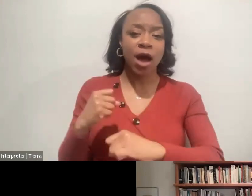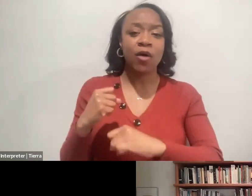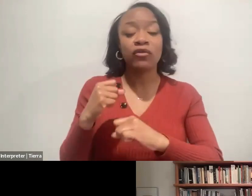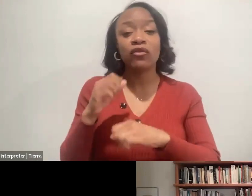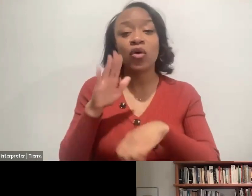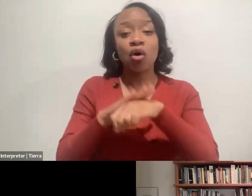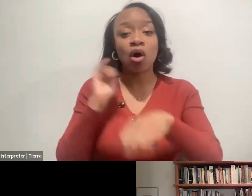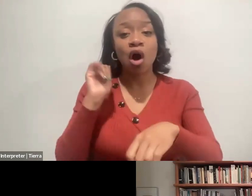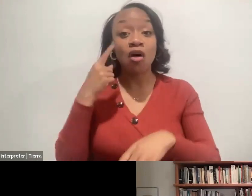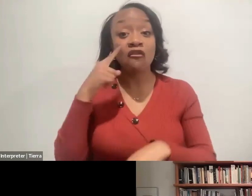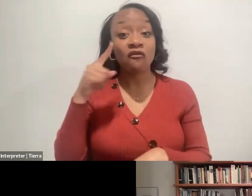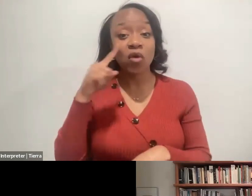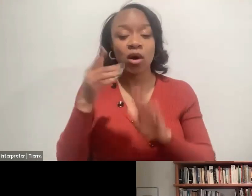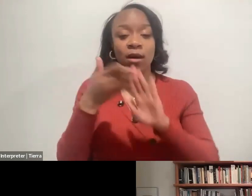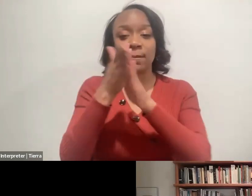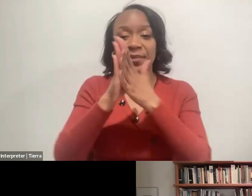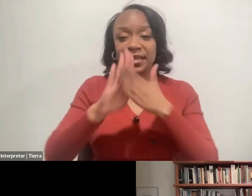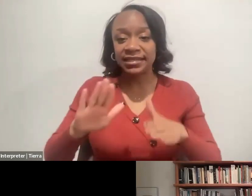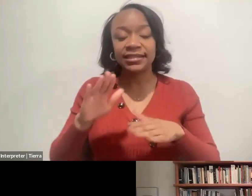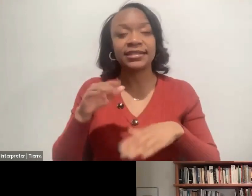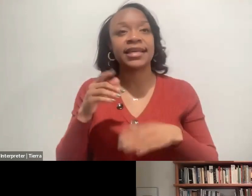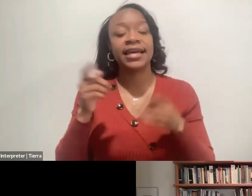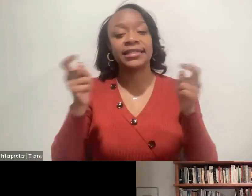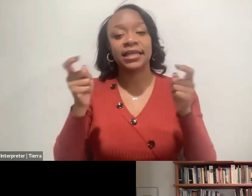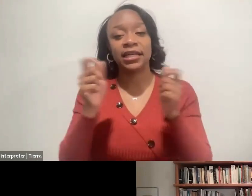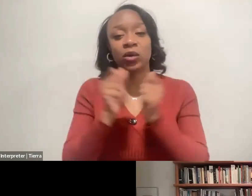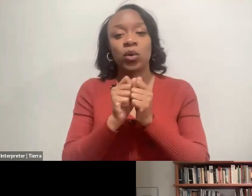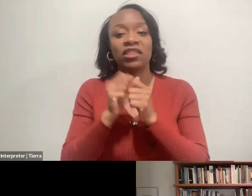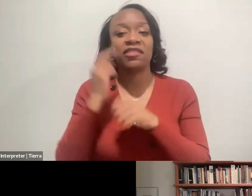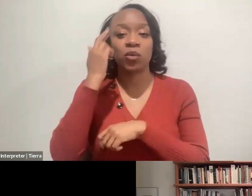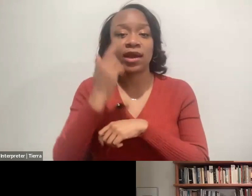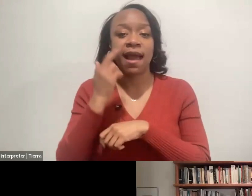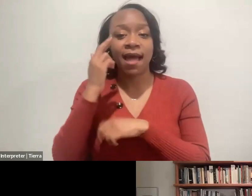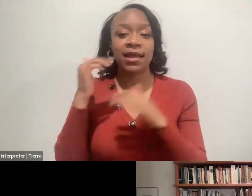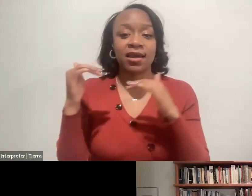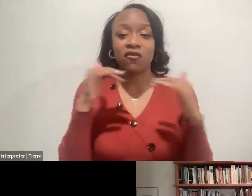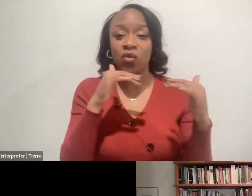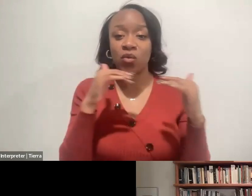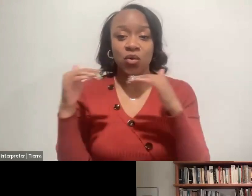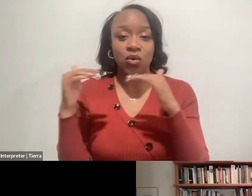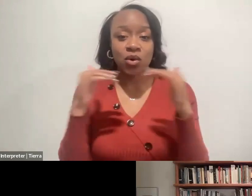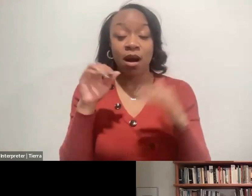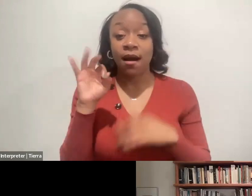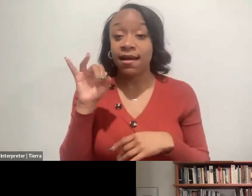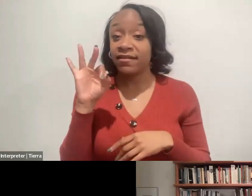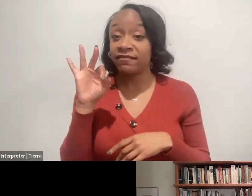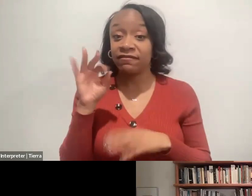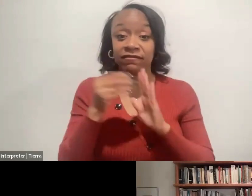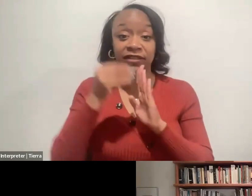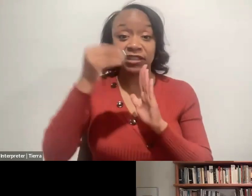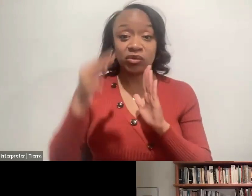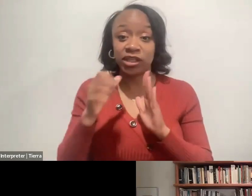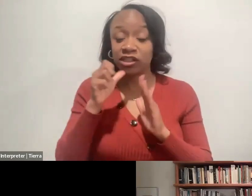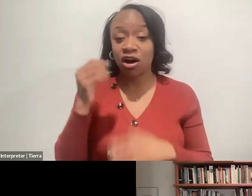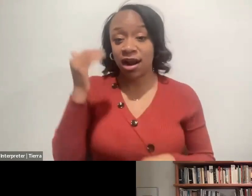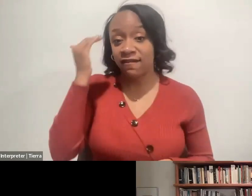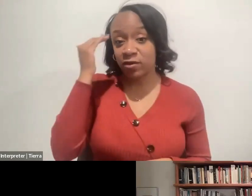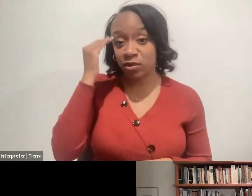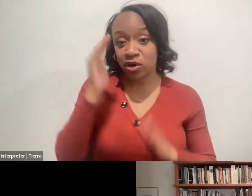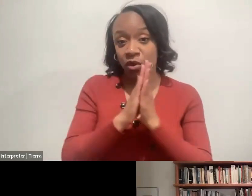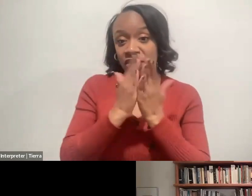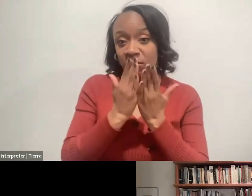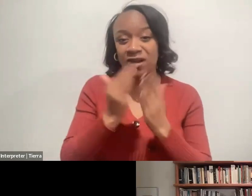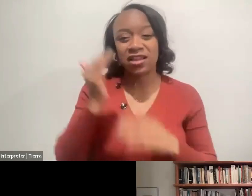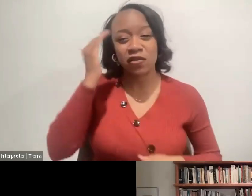for dealing with realities of war. And if students are not familiar with the book, they more likely are familiar with